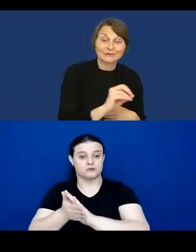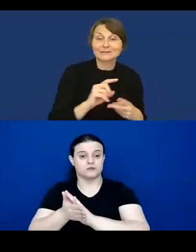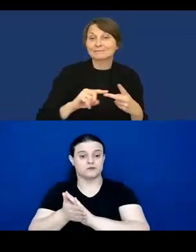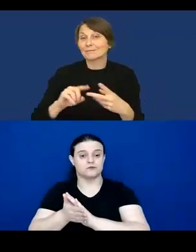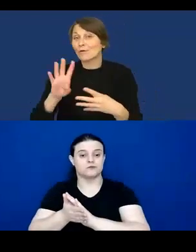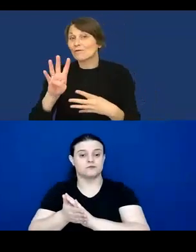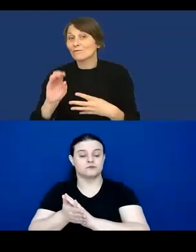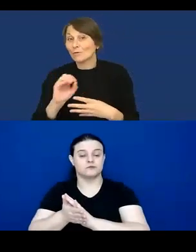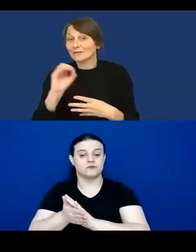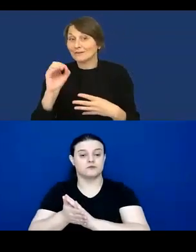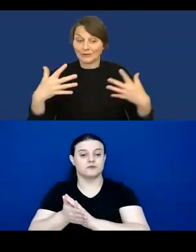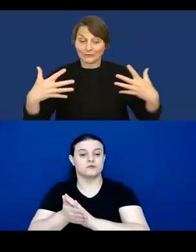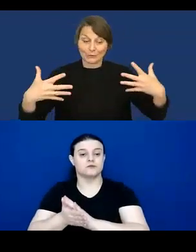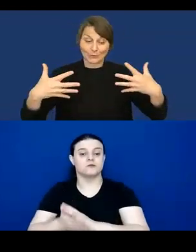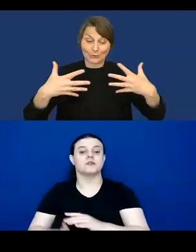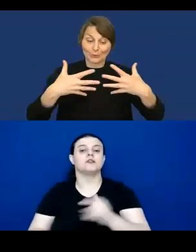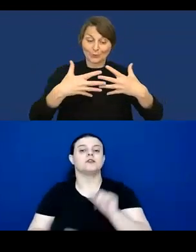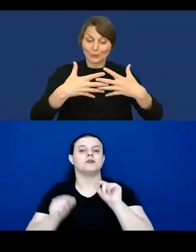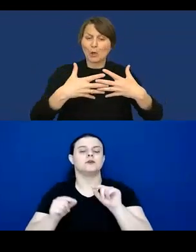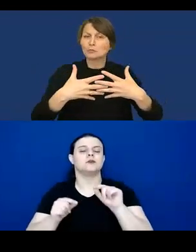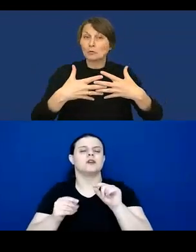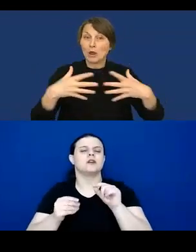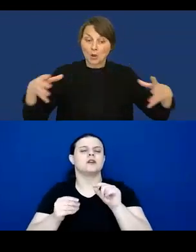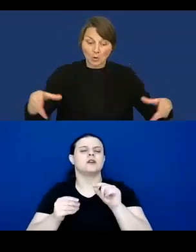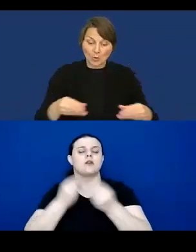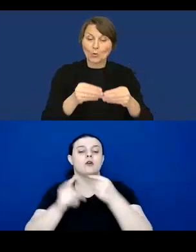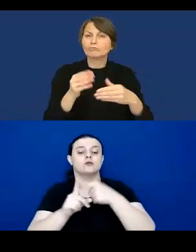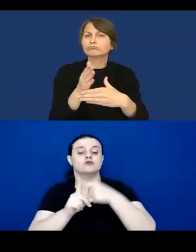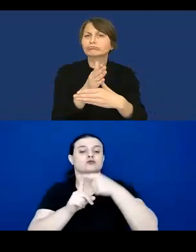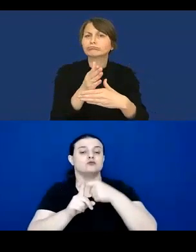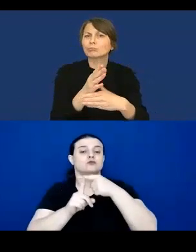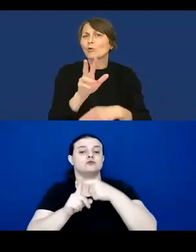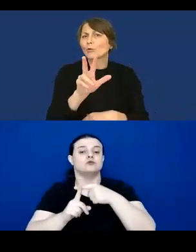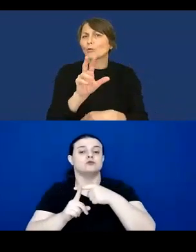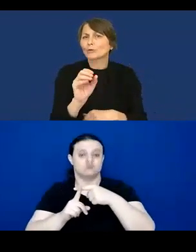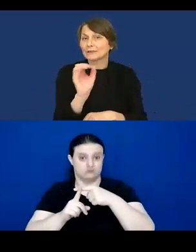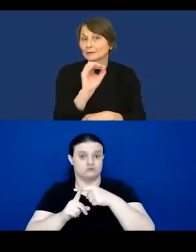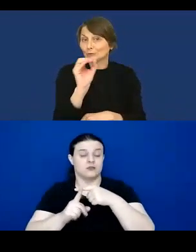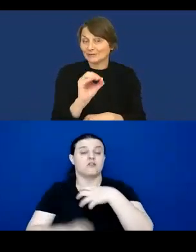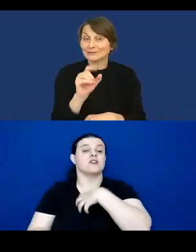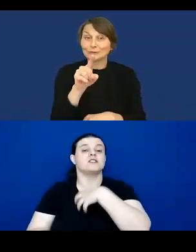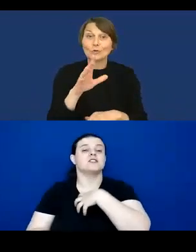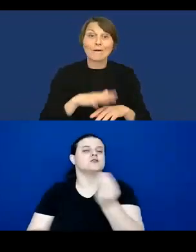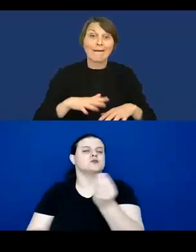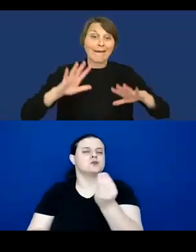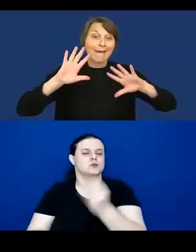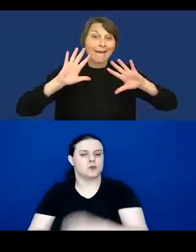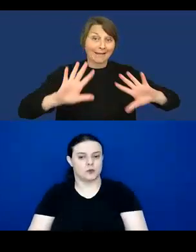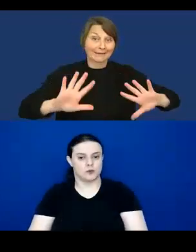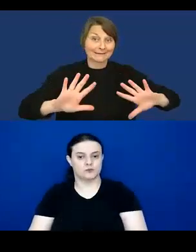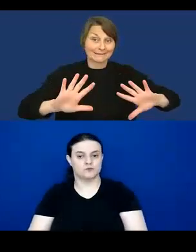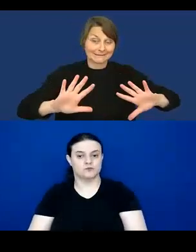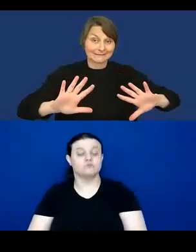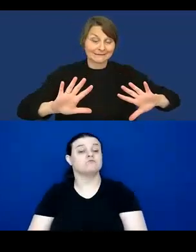degrees Celsius, so the average temperature is 30 degrees. And you place your hand on it, and what you